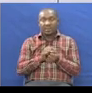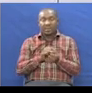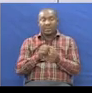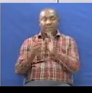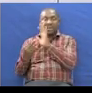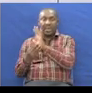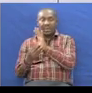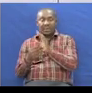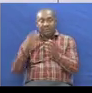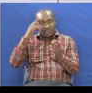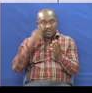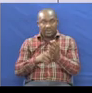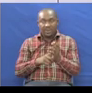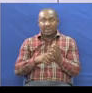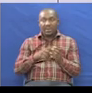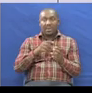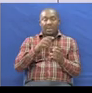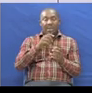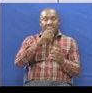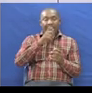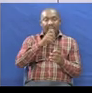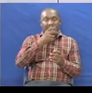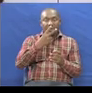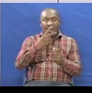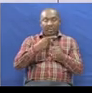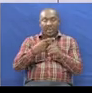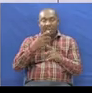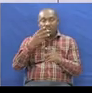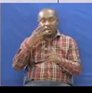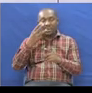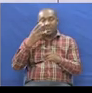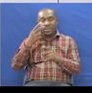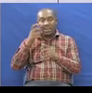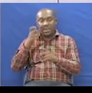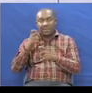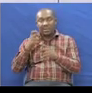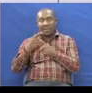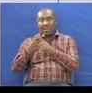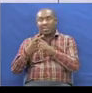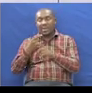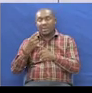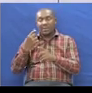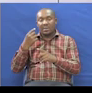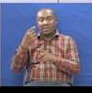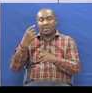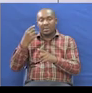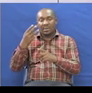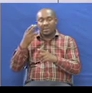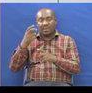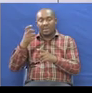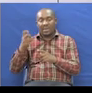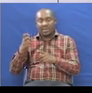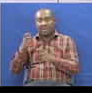x squared plus 3x plus 3x plus 9 is equal to 0. What is common here? X. Take x out.